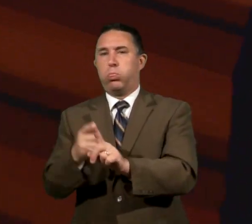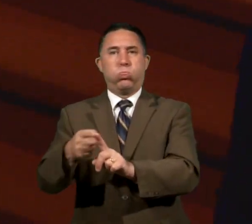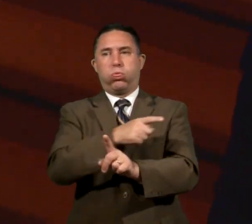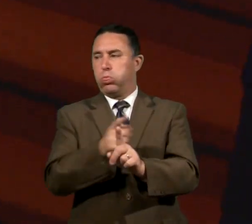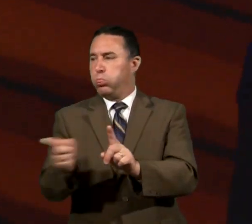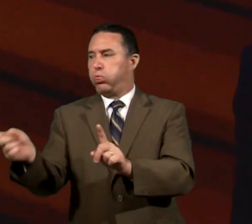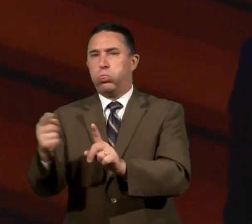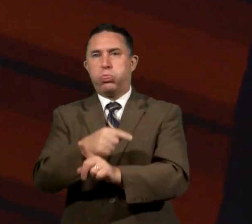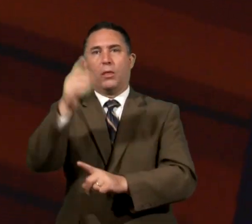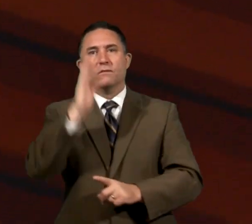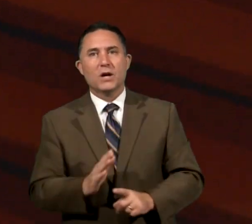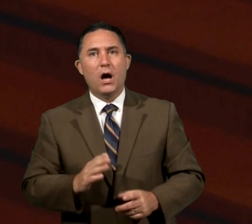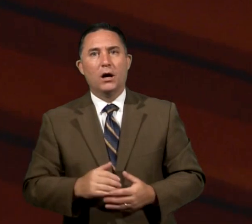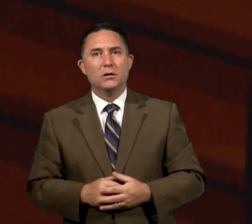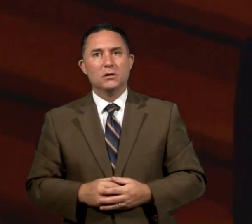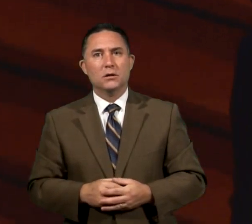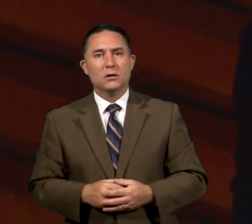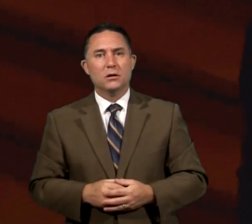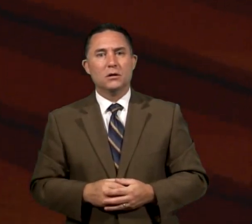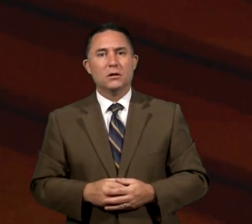God.